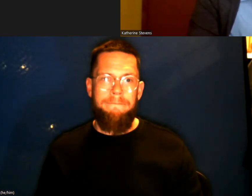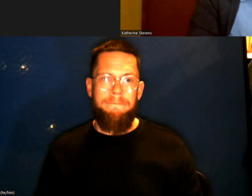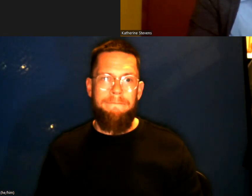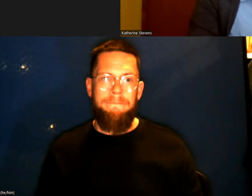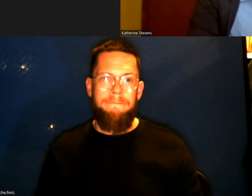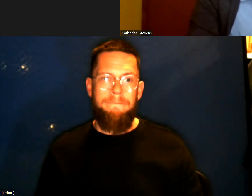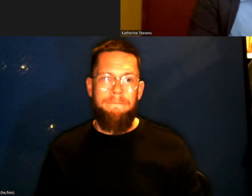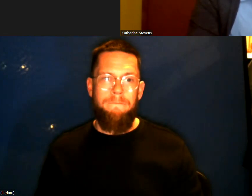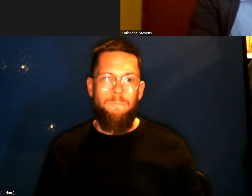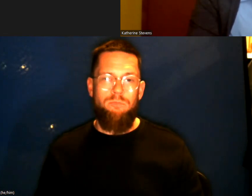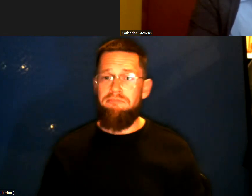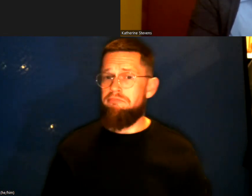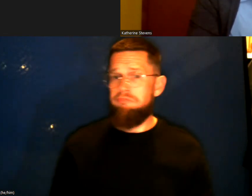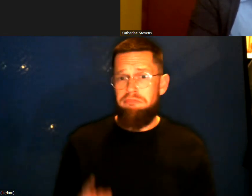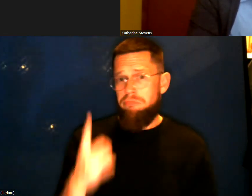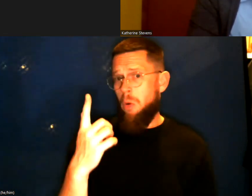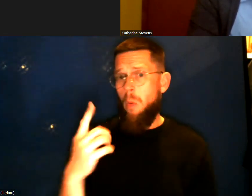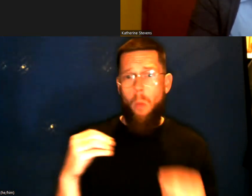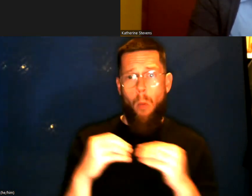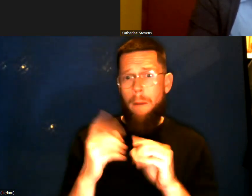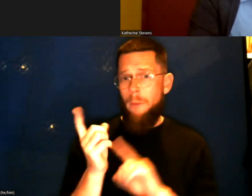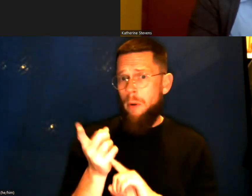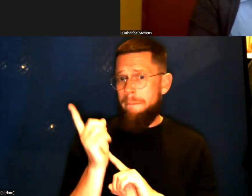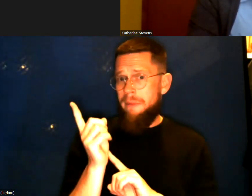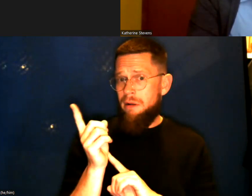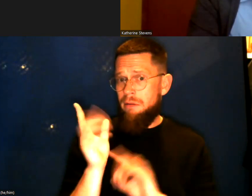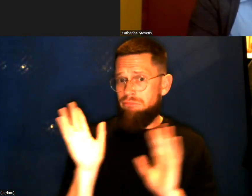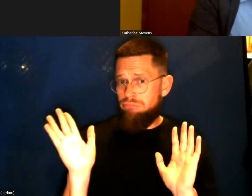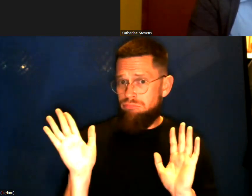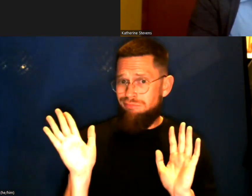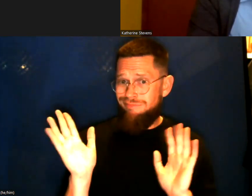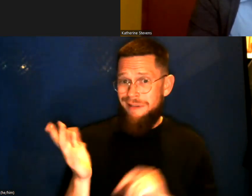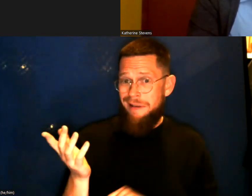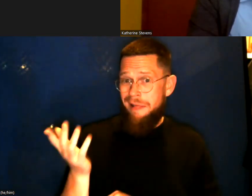I'm going to give us another minute since we got a lot of questions out of that last minute.